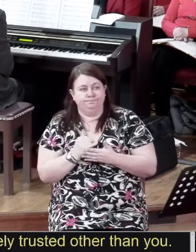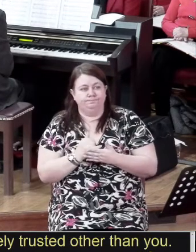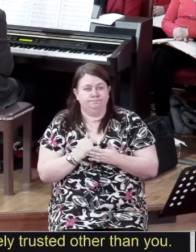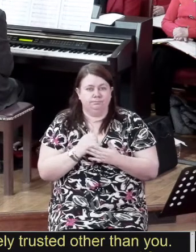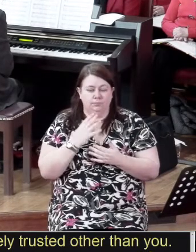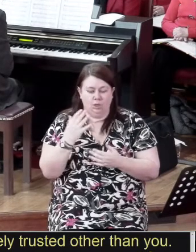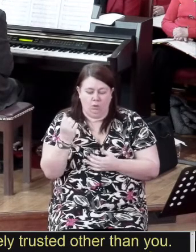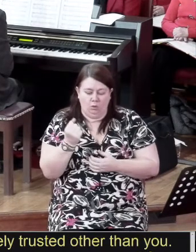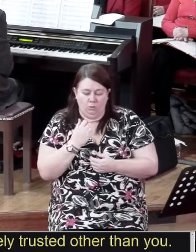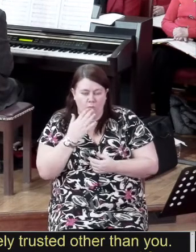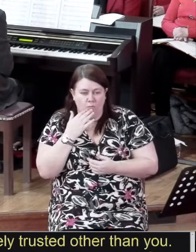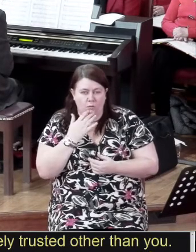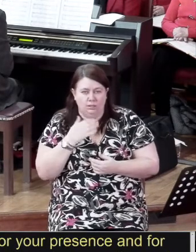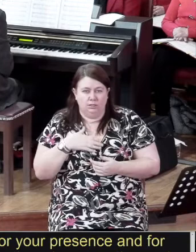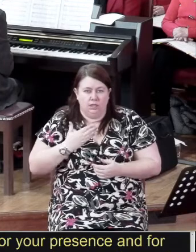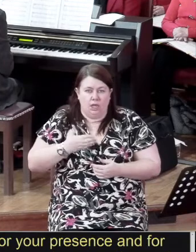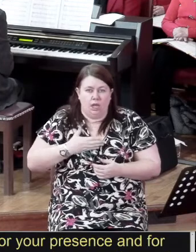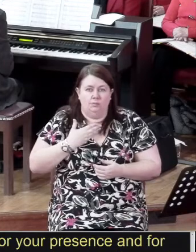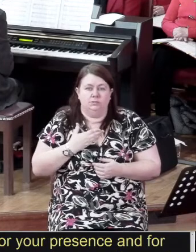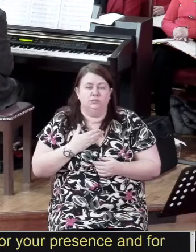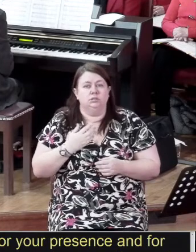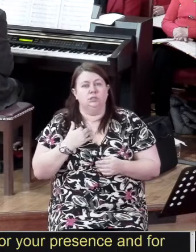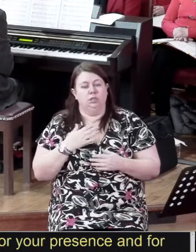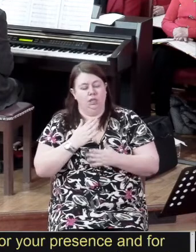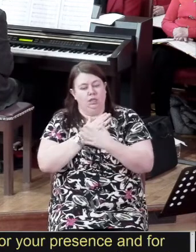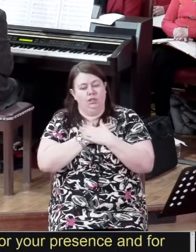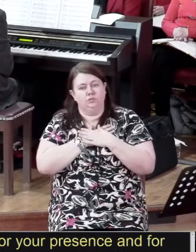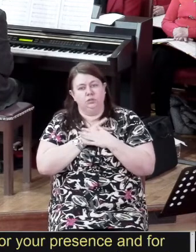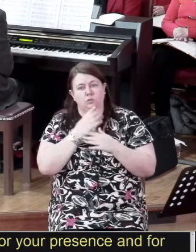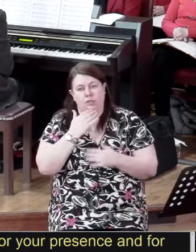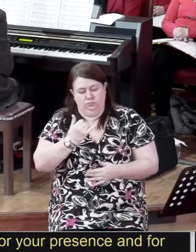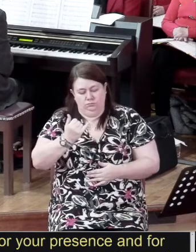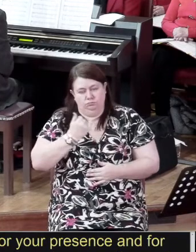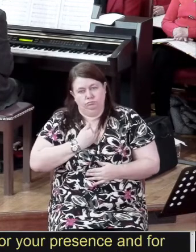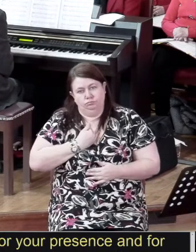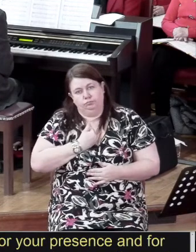hurting, loves us, yes, even when we're in the wrong.